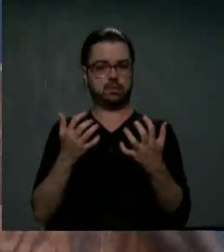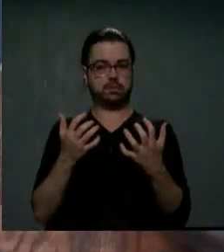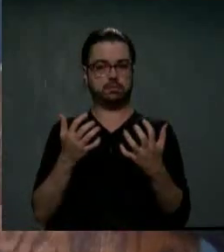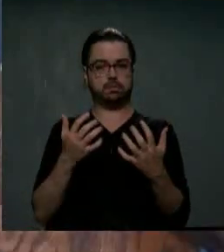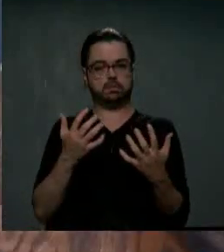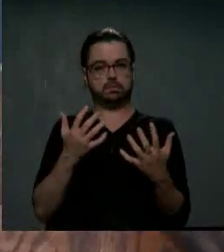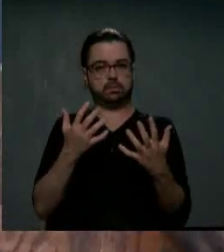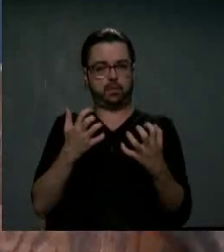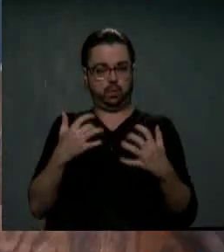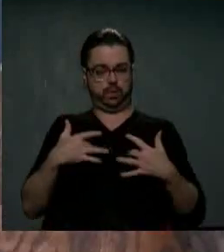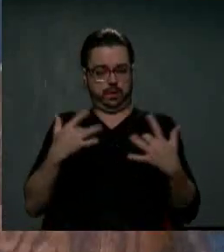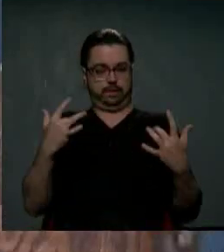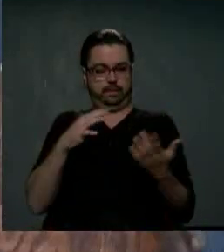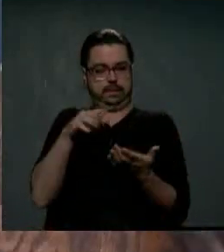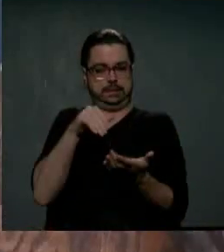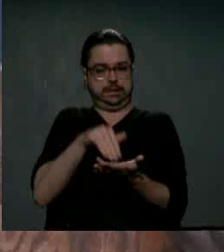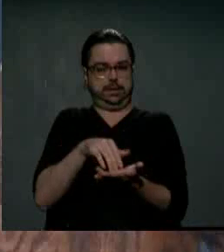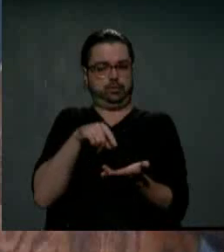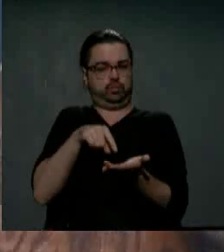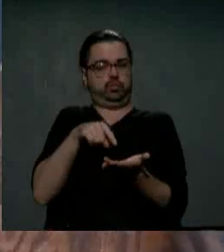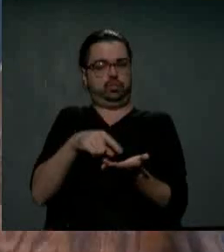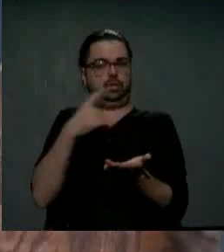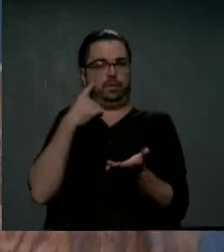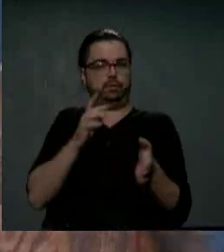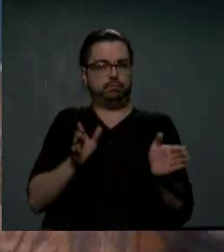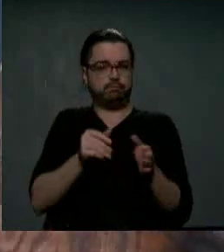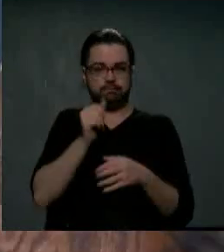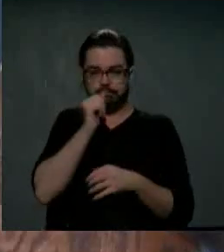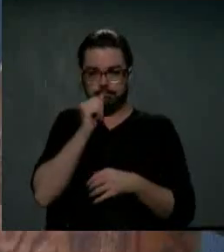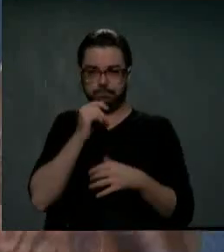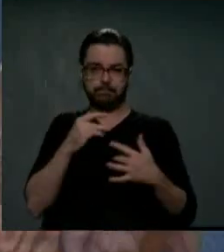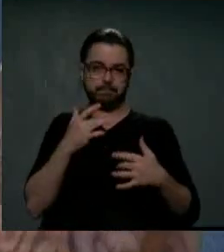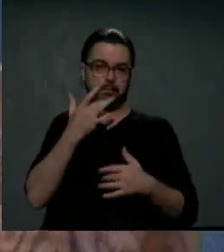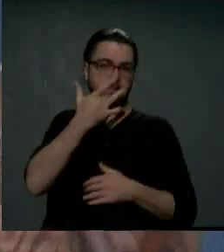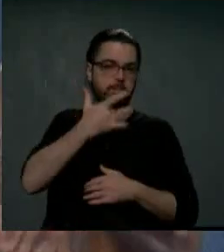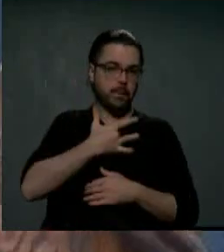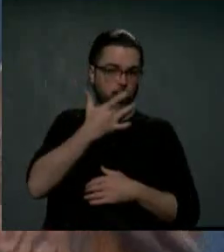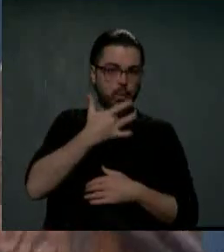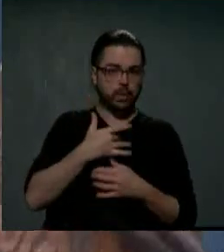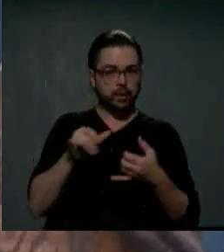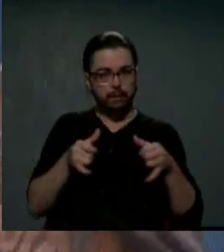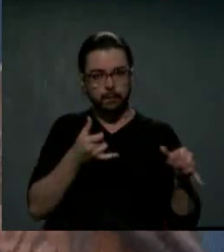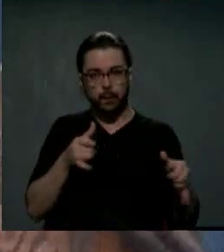the event center for little private birthday parties or